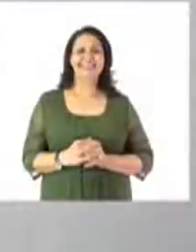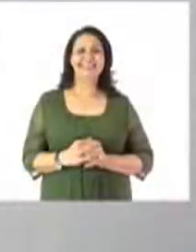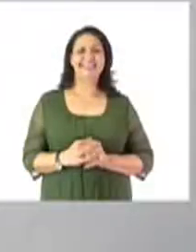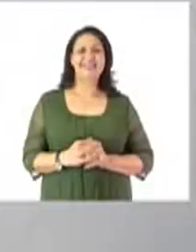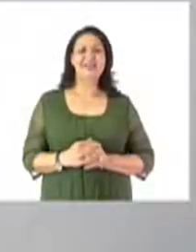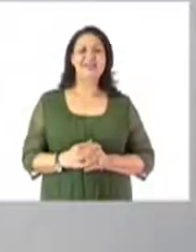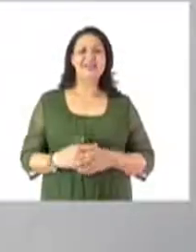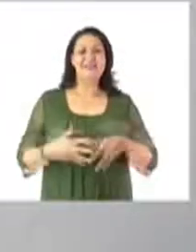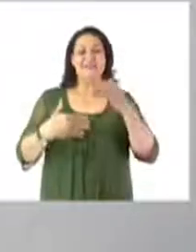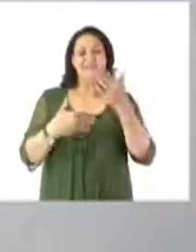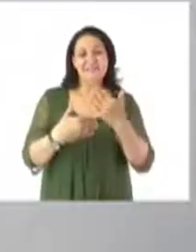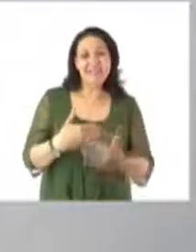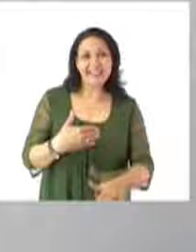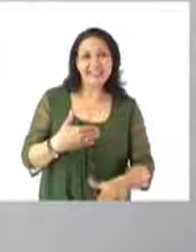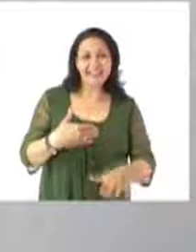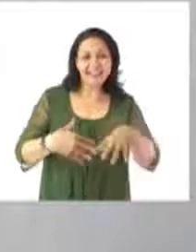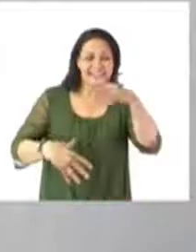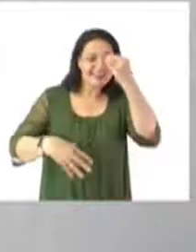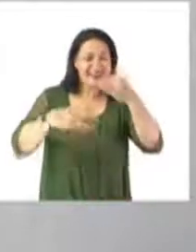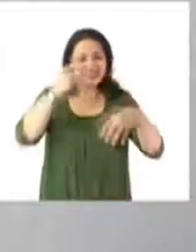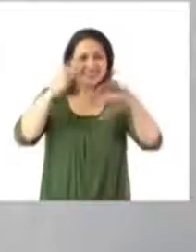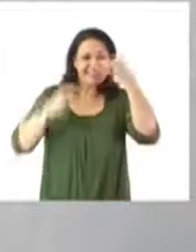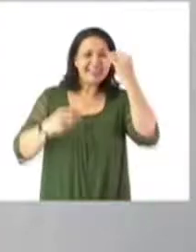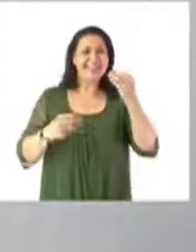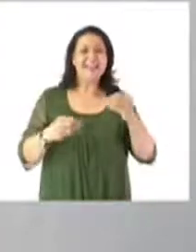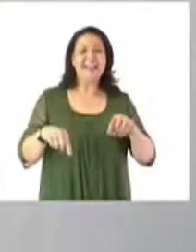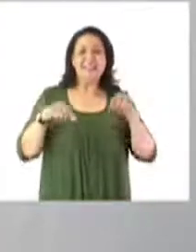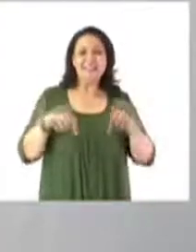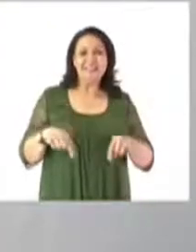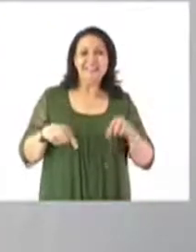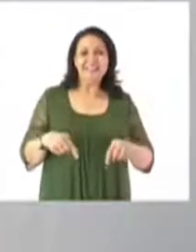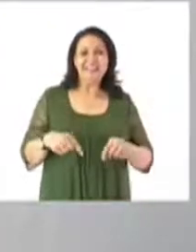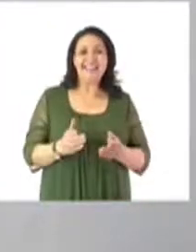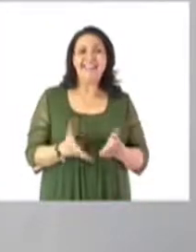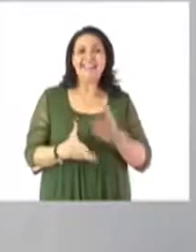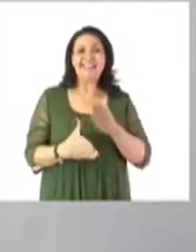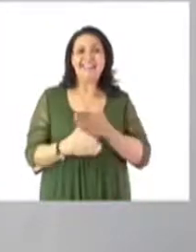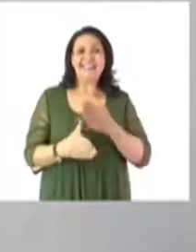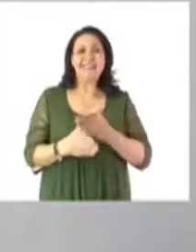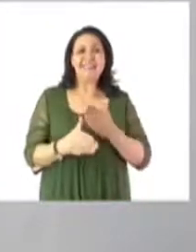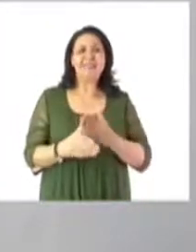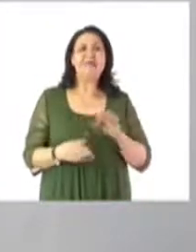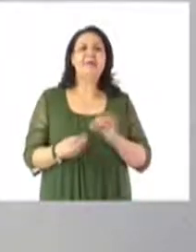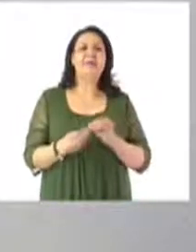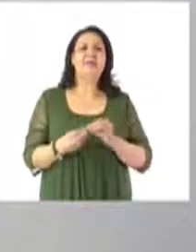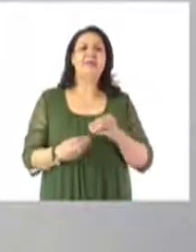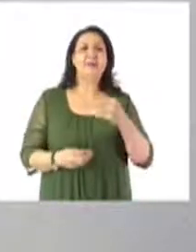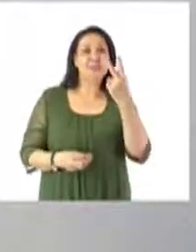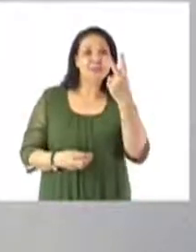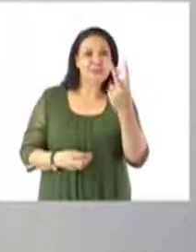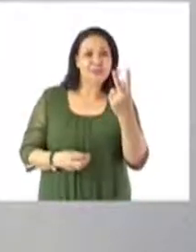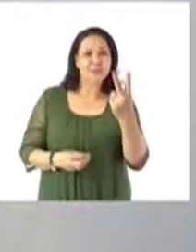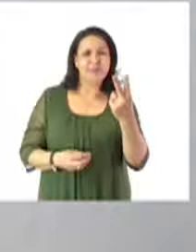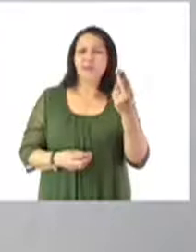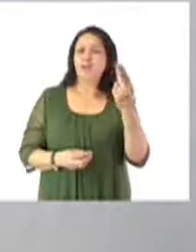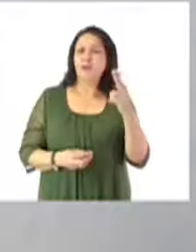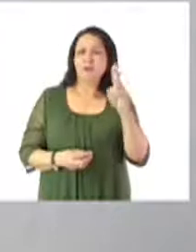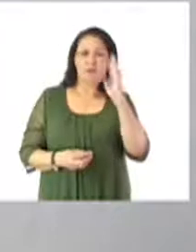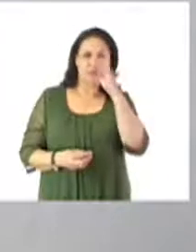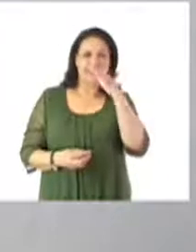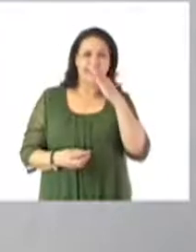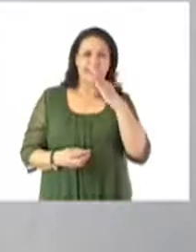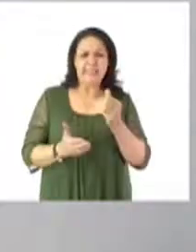We have come to the end of our lesson, and today's lesson was all about number 2. And let's not forget